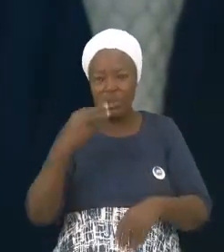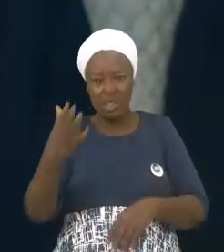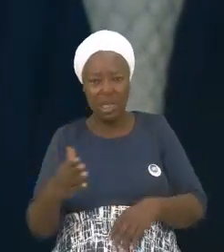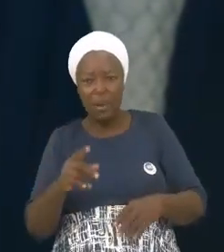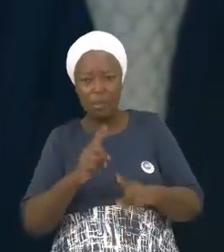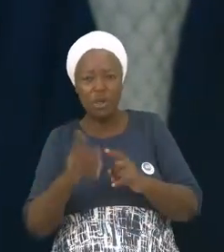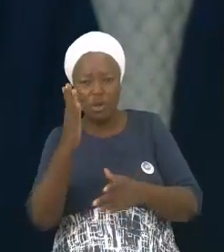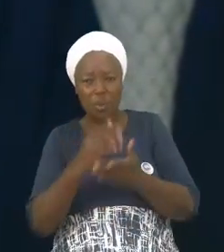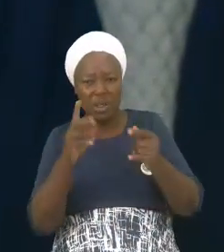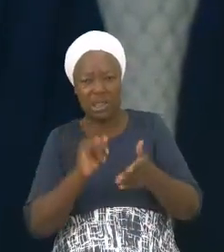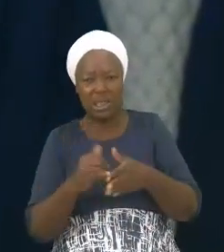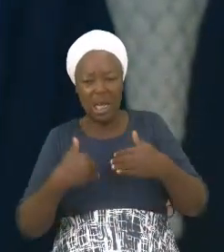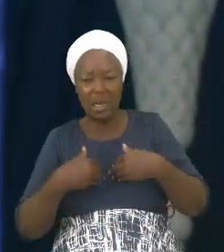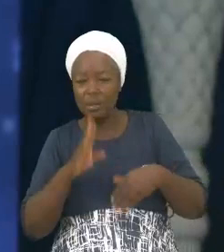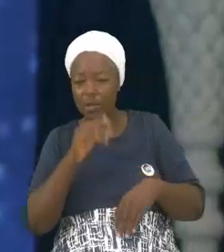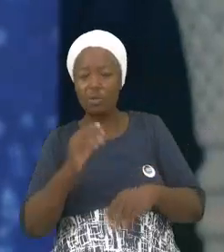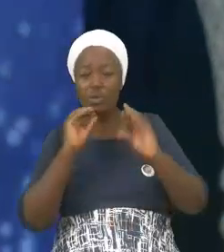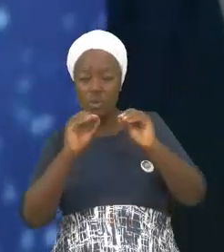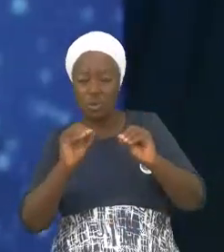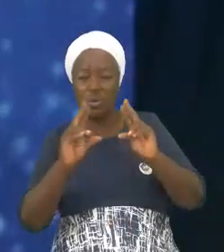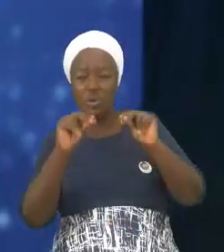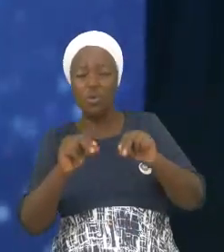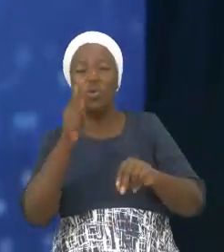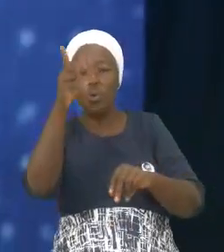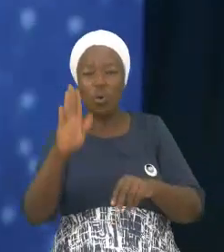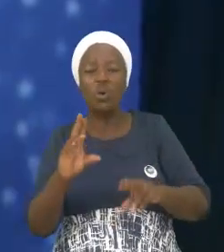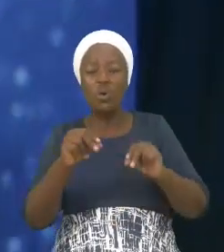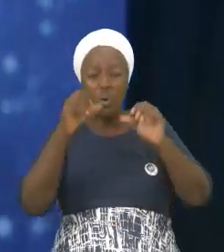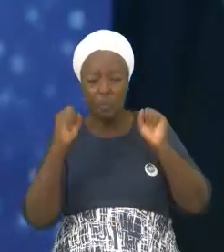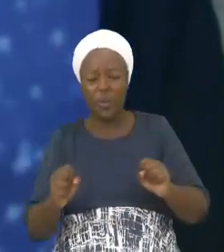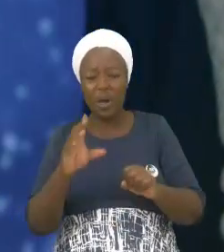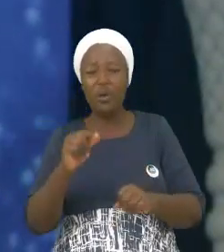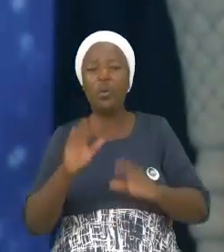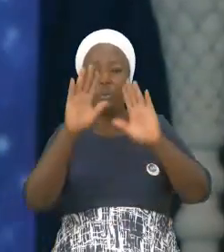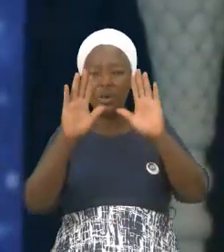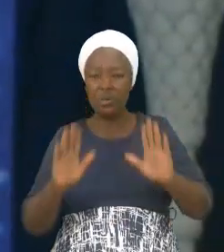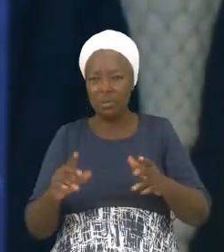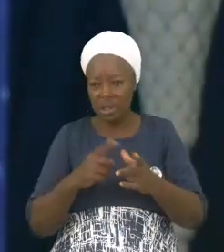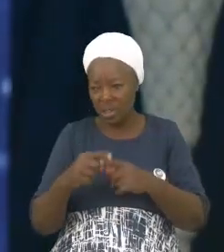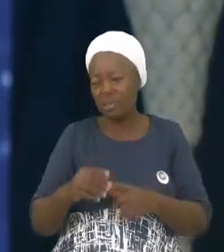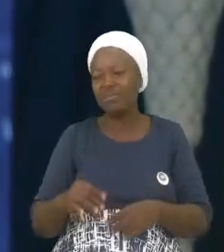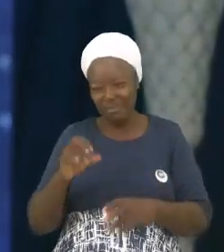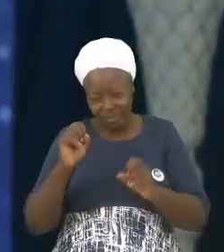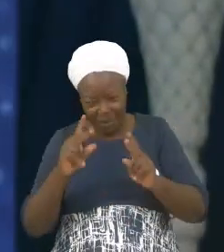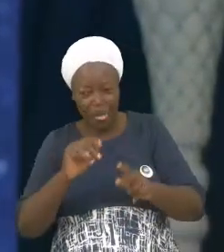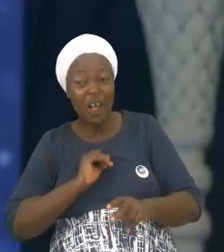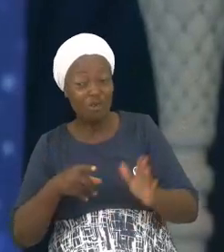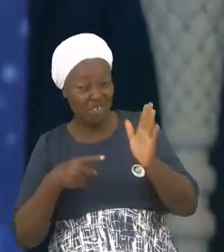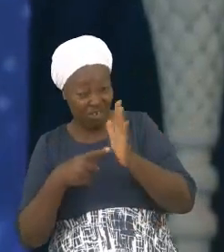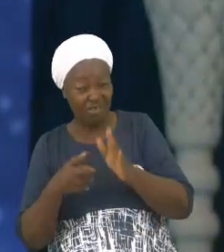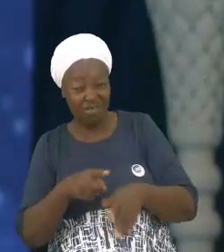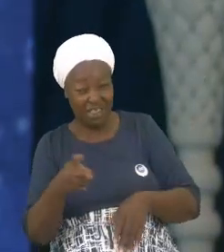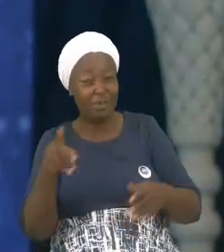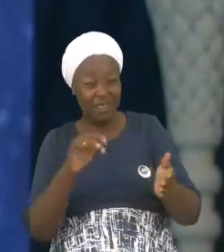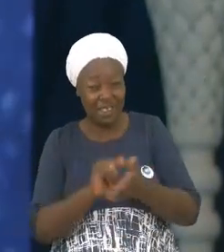been told, no God, no power, no miracle, he said, I will show them that they are